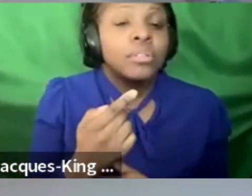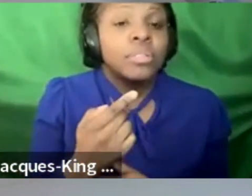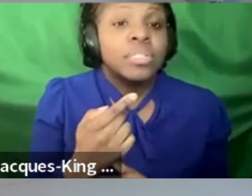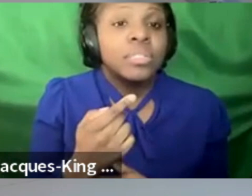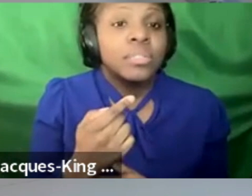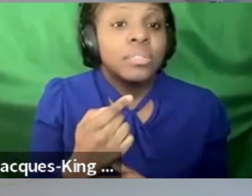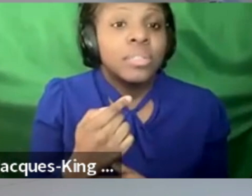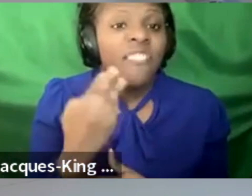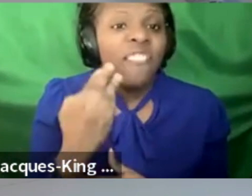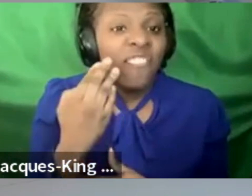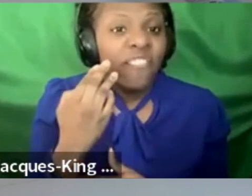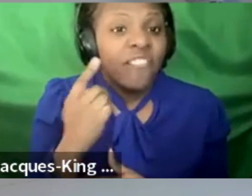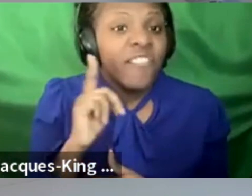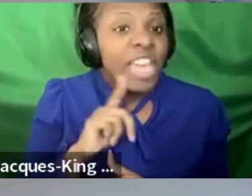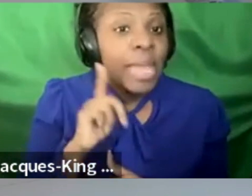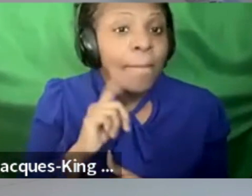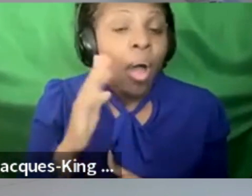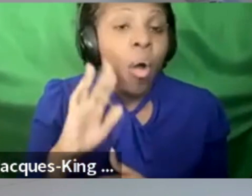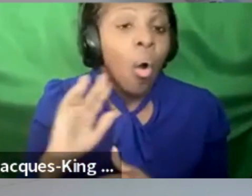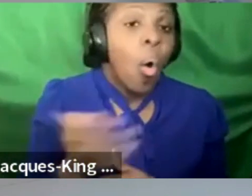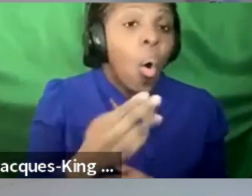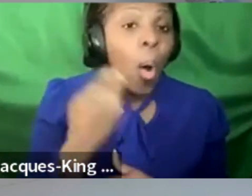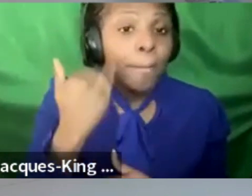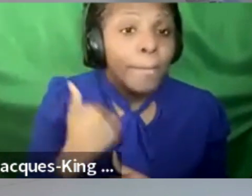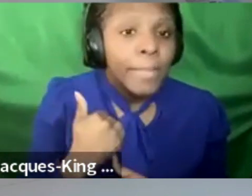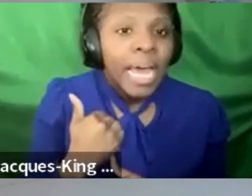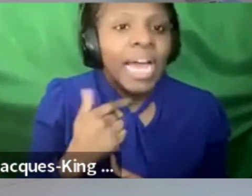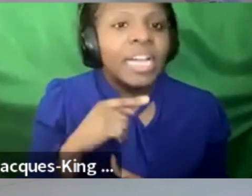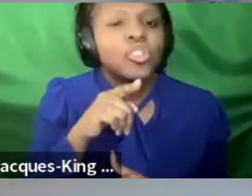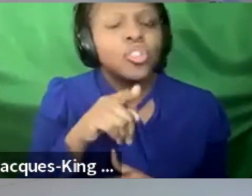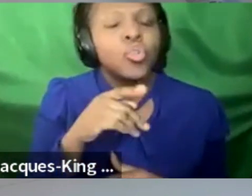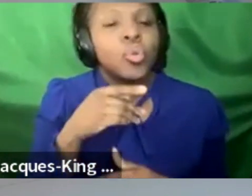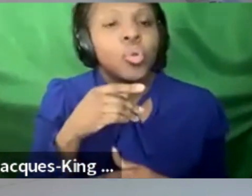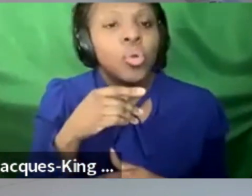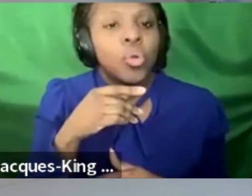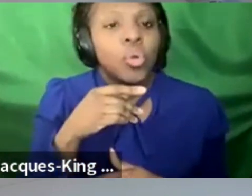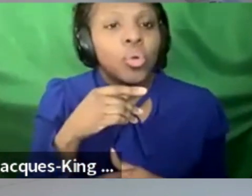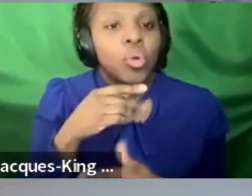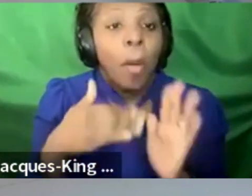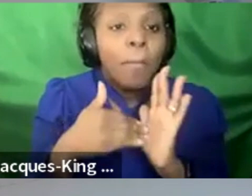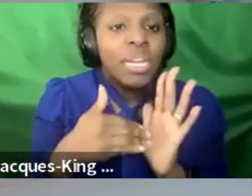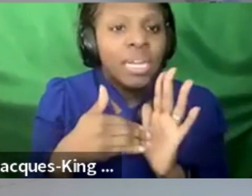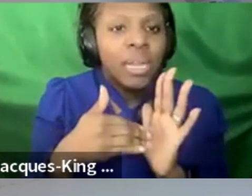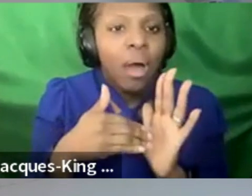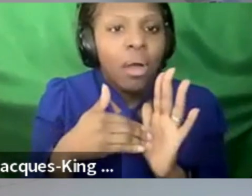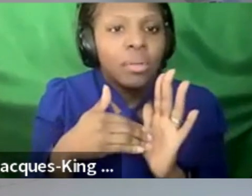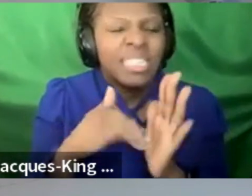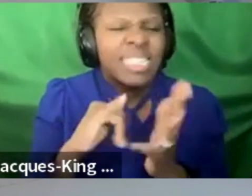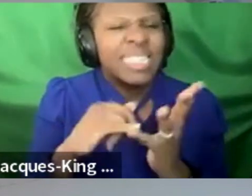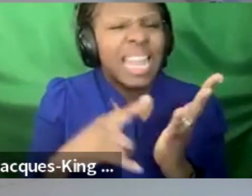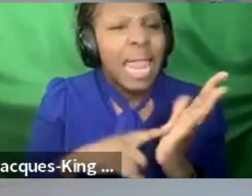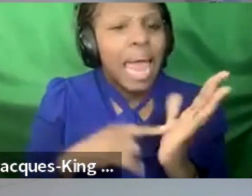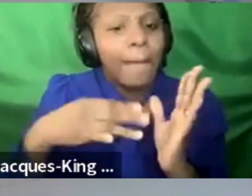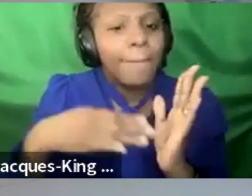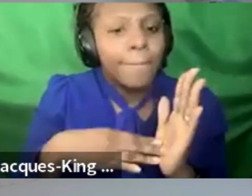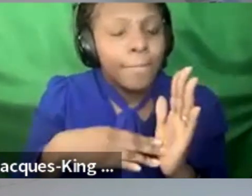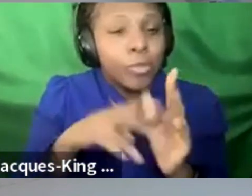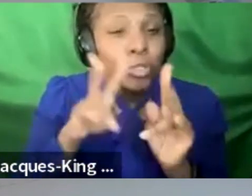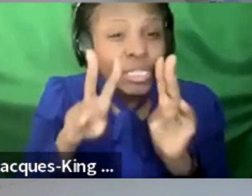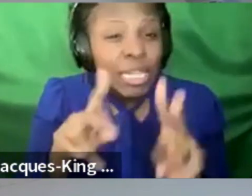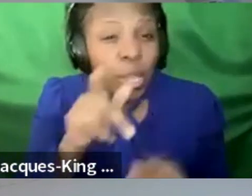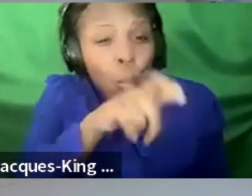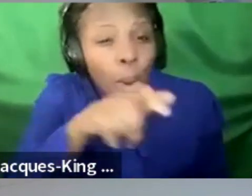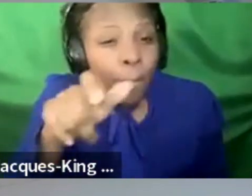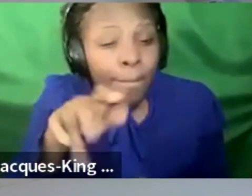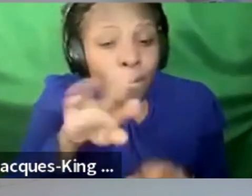Shakespeare company, do a kind of monologue slam at the Globe last week, and to see women on